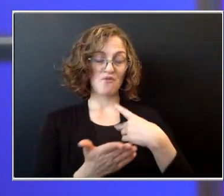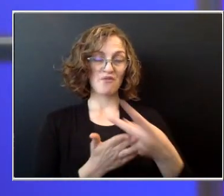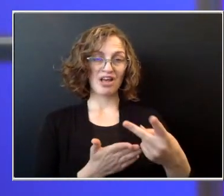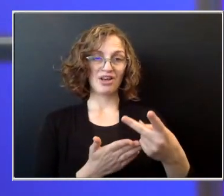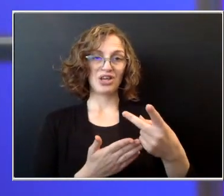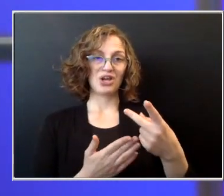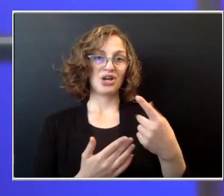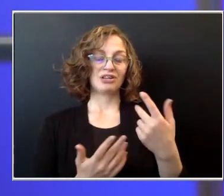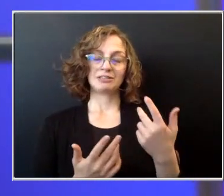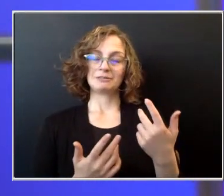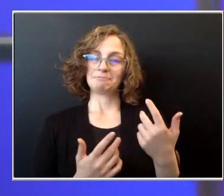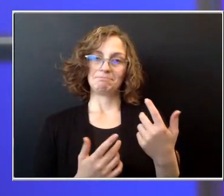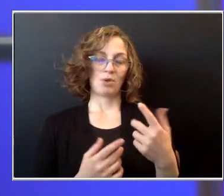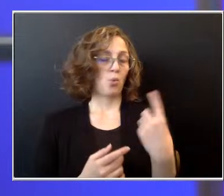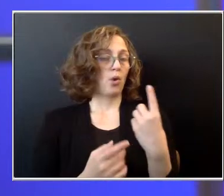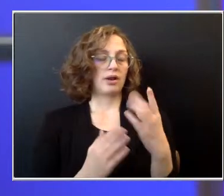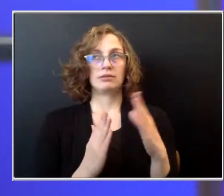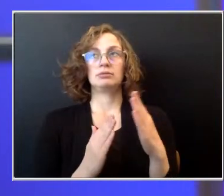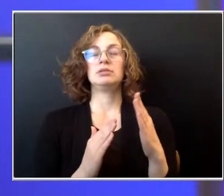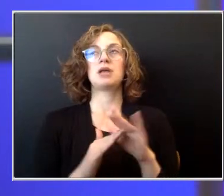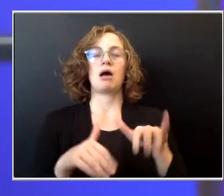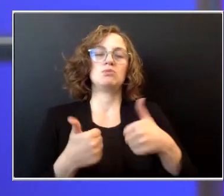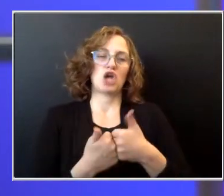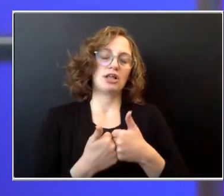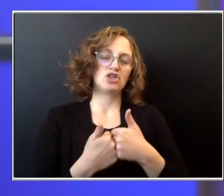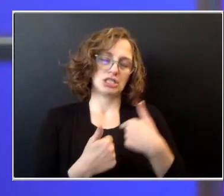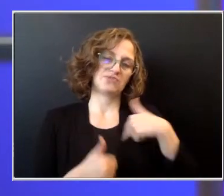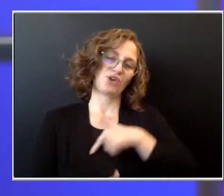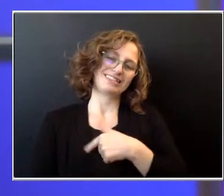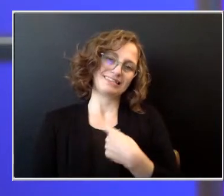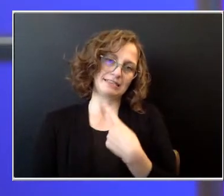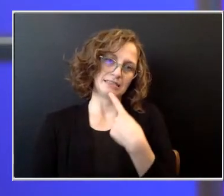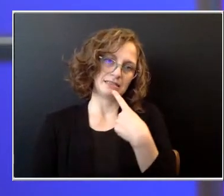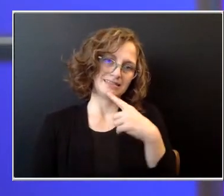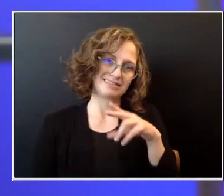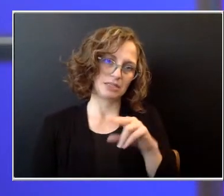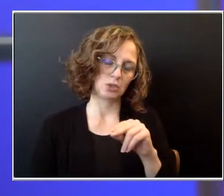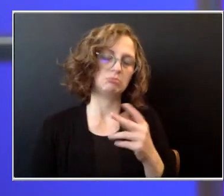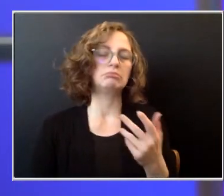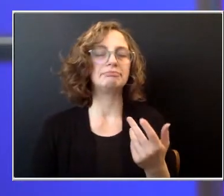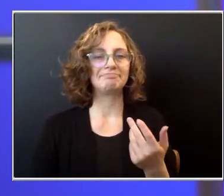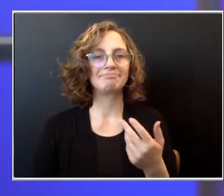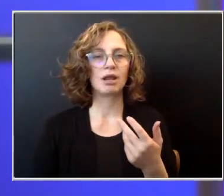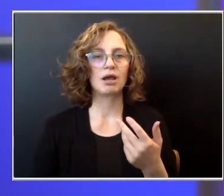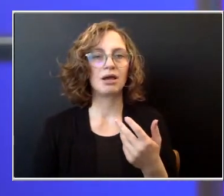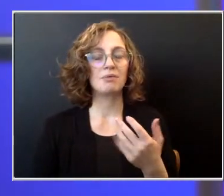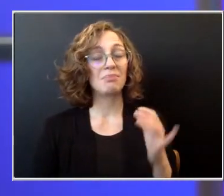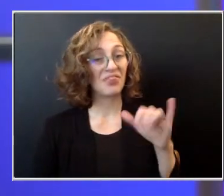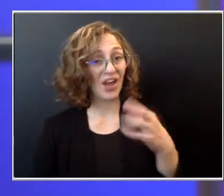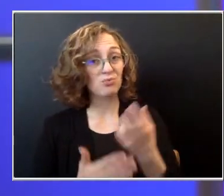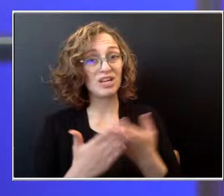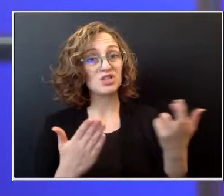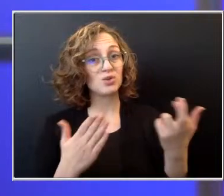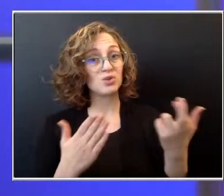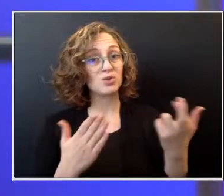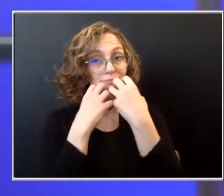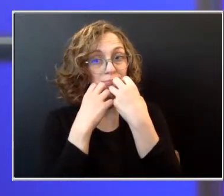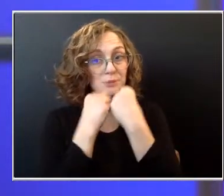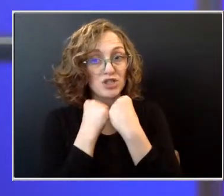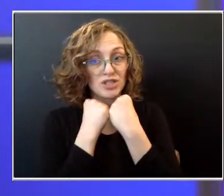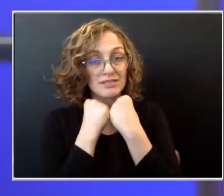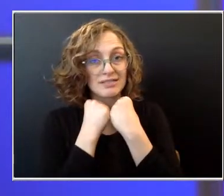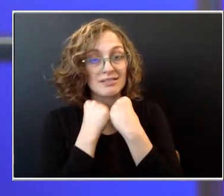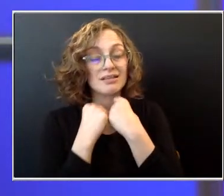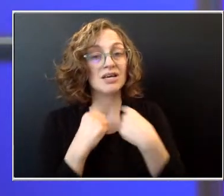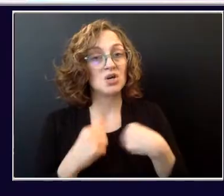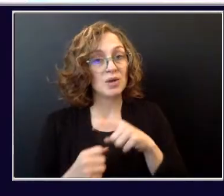we have to do. But it's also the right thing for, it's a precious resource that we have to, you know, shepherd. And